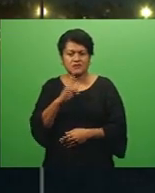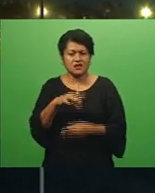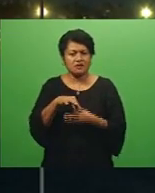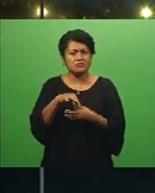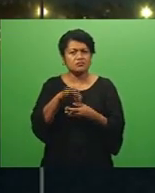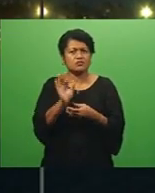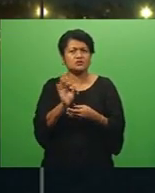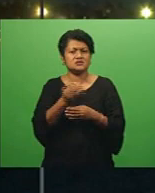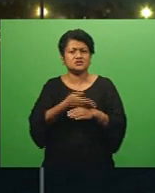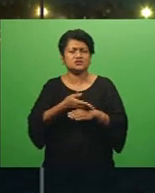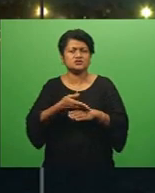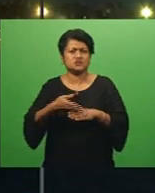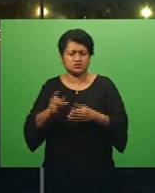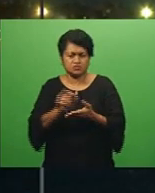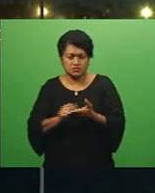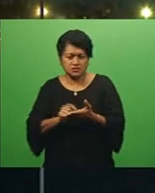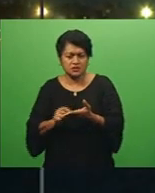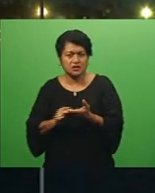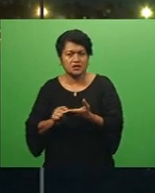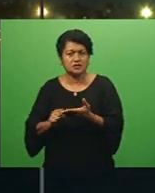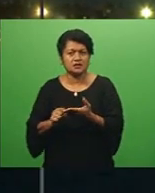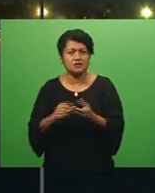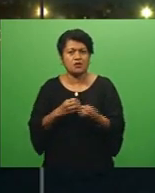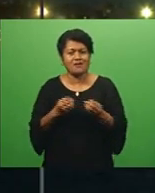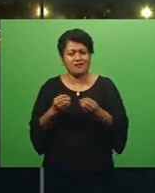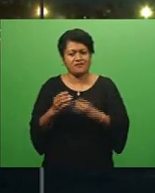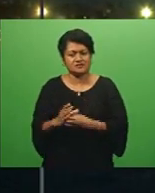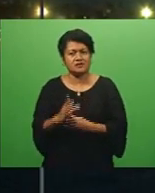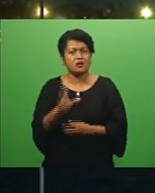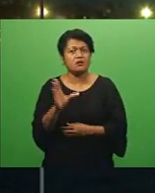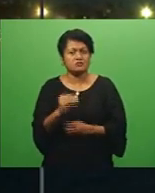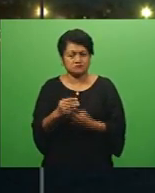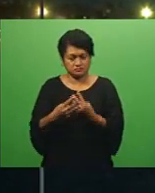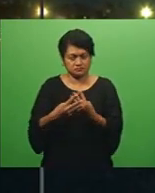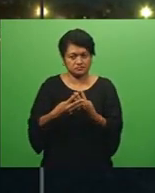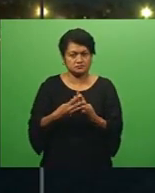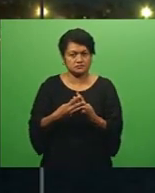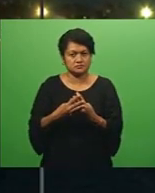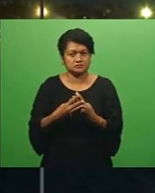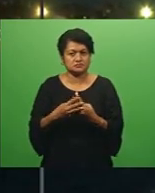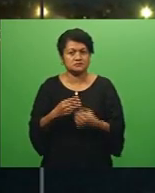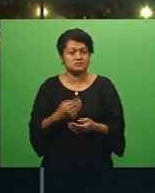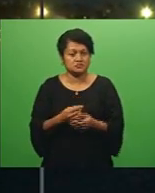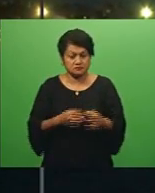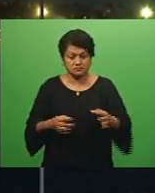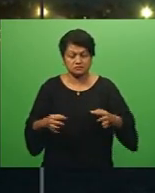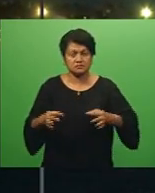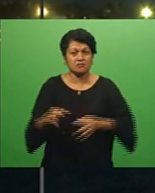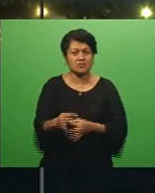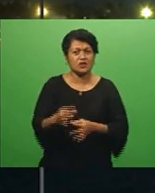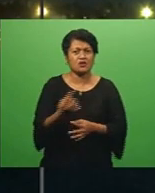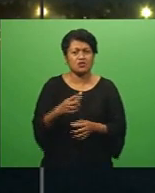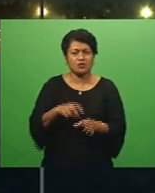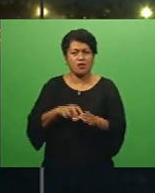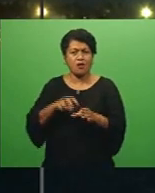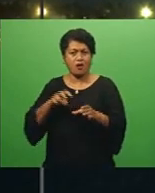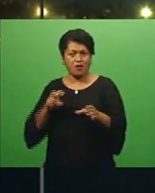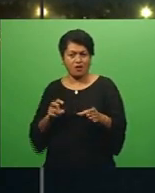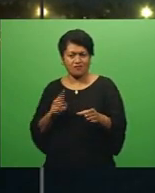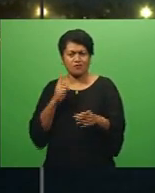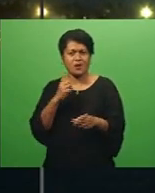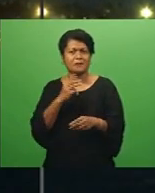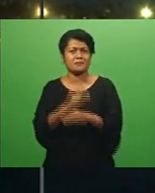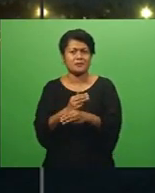General Secretary and registered officer of the party. He succeeds Emilien Duituturanga, who resigned a month ago. Lina Rees reports